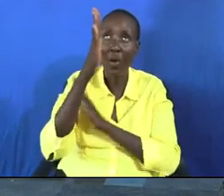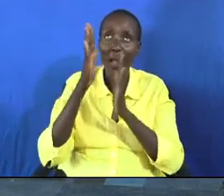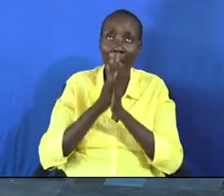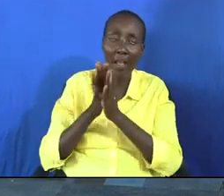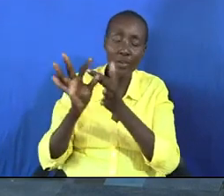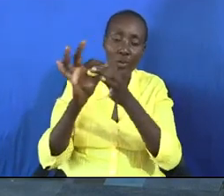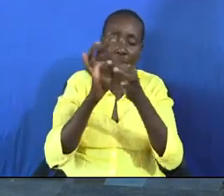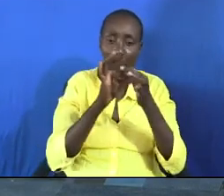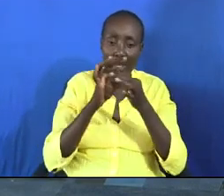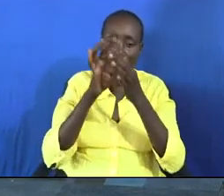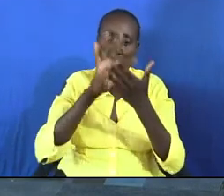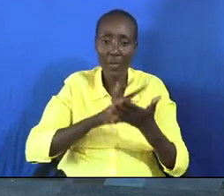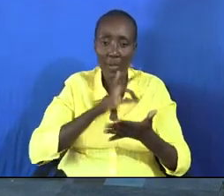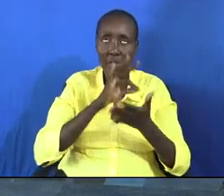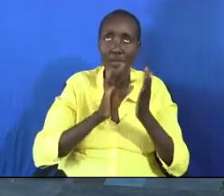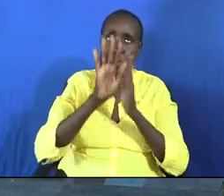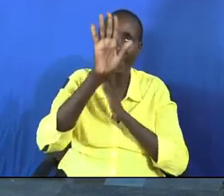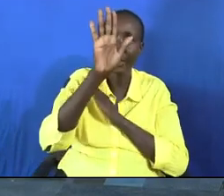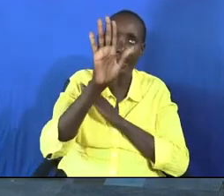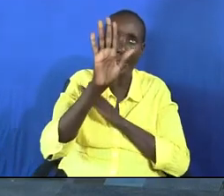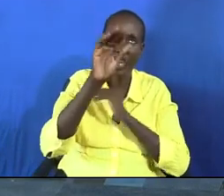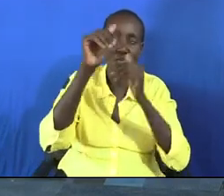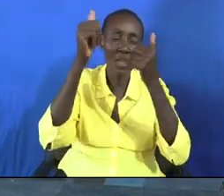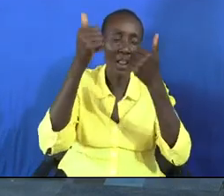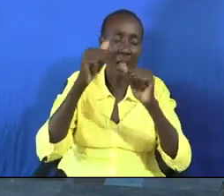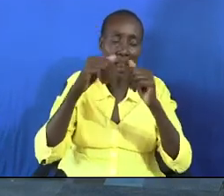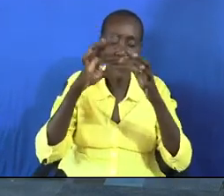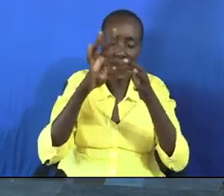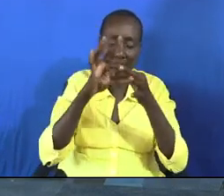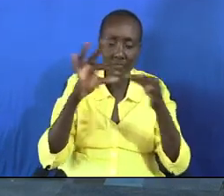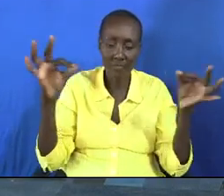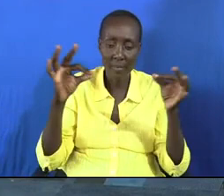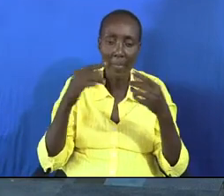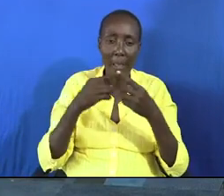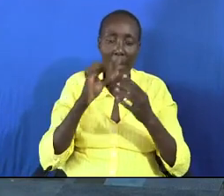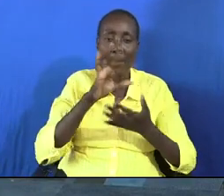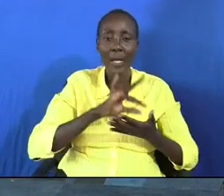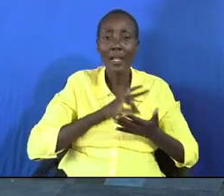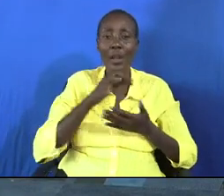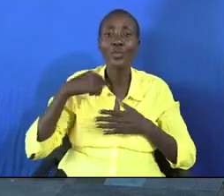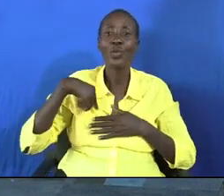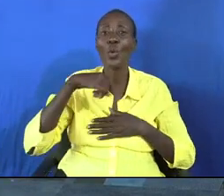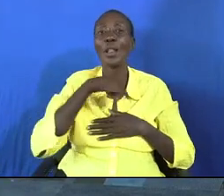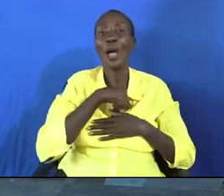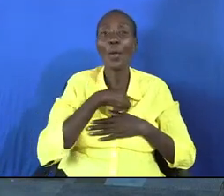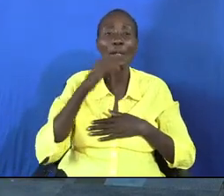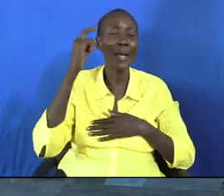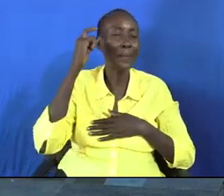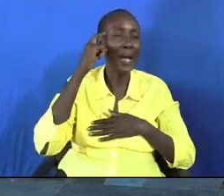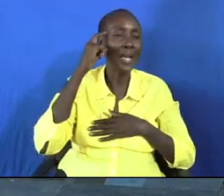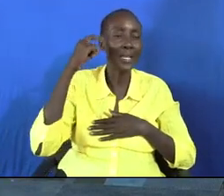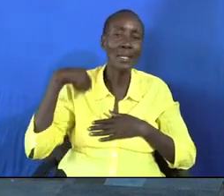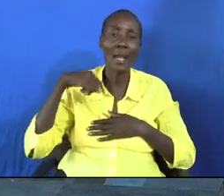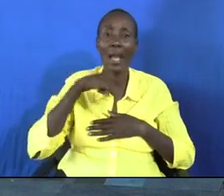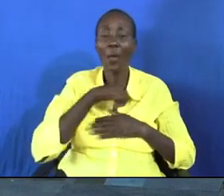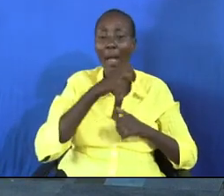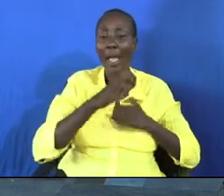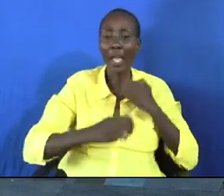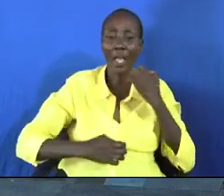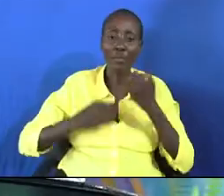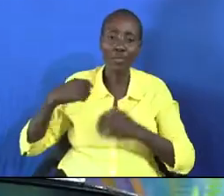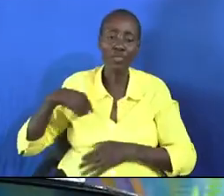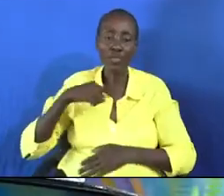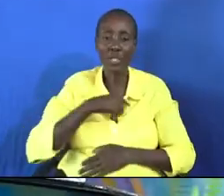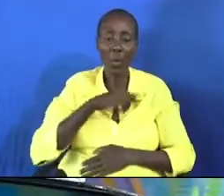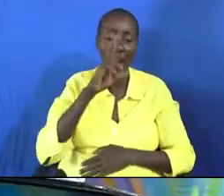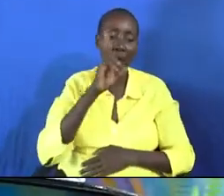sealed with his spirit and it will never sin. But our soul, that is our mind, our emotions,